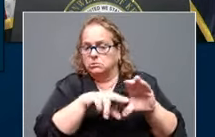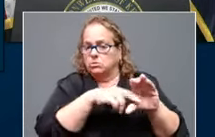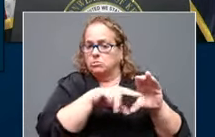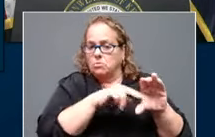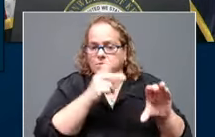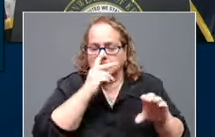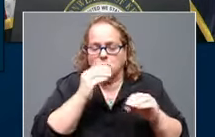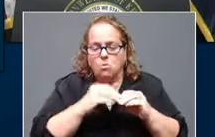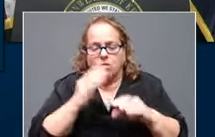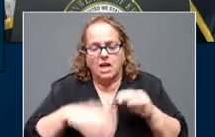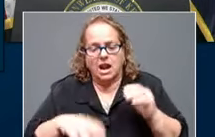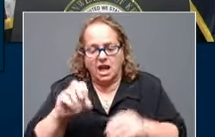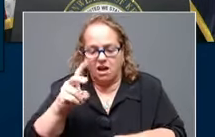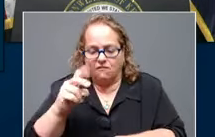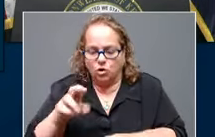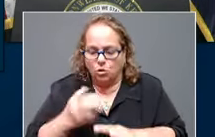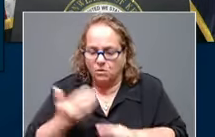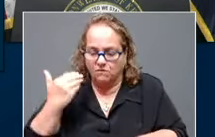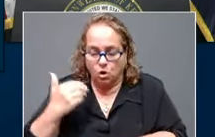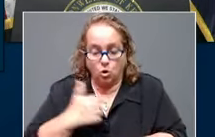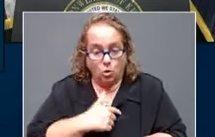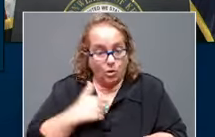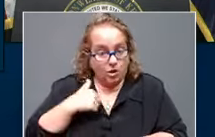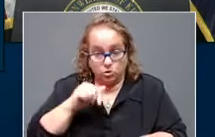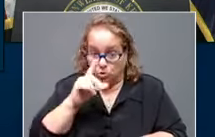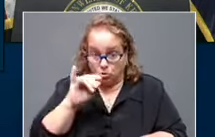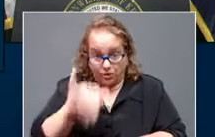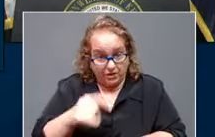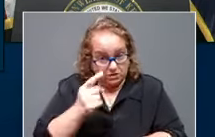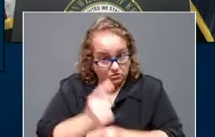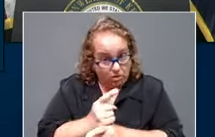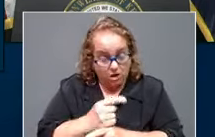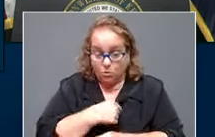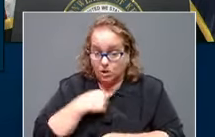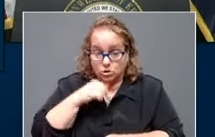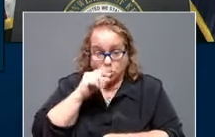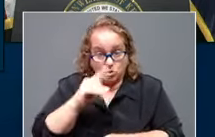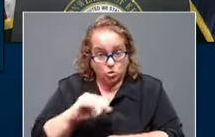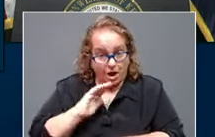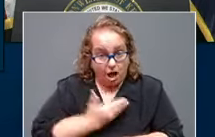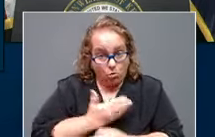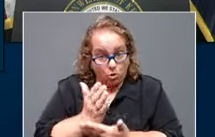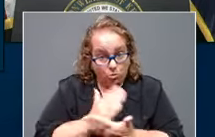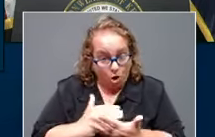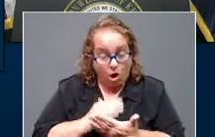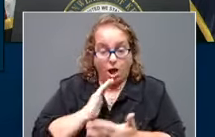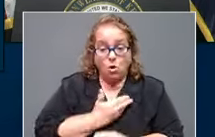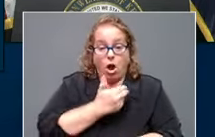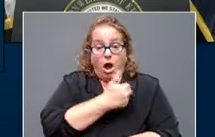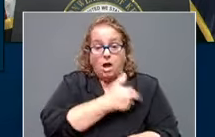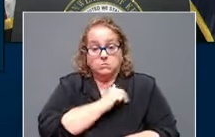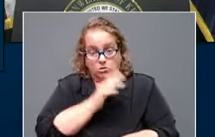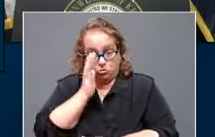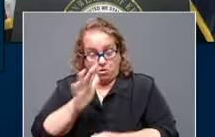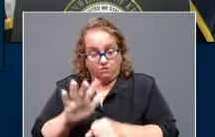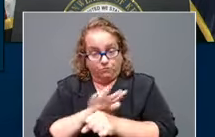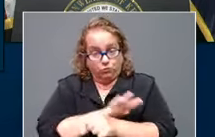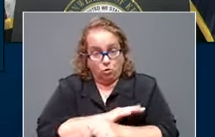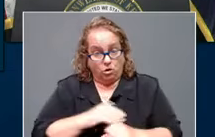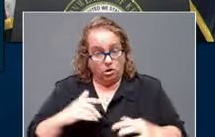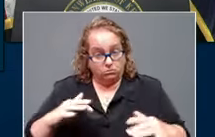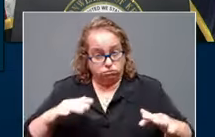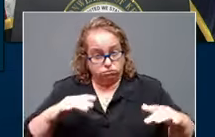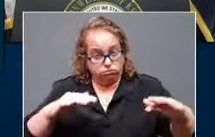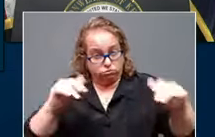and this was him being willing to tell the whole nation how bad it is in Arkansas. In the